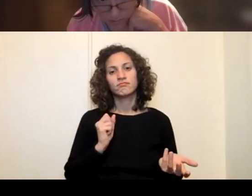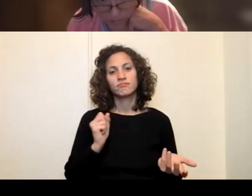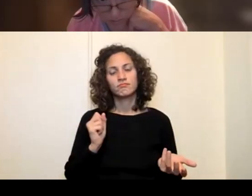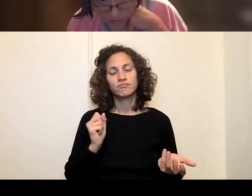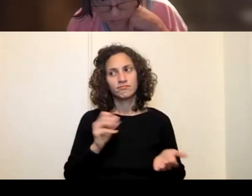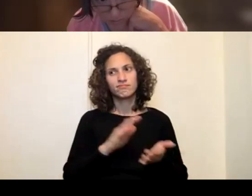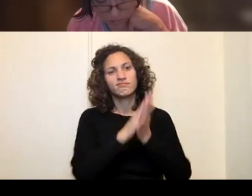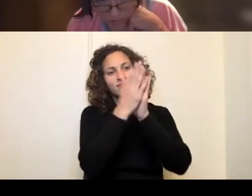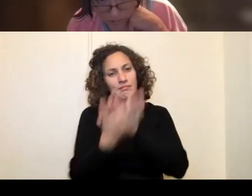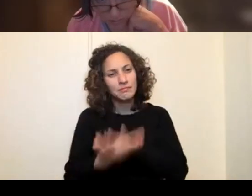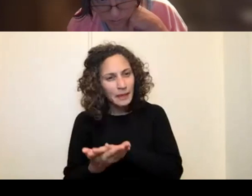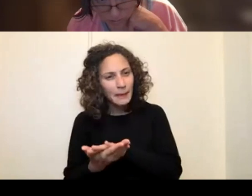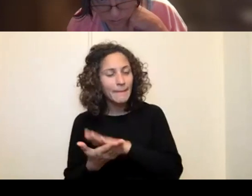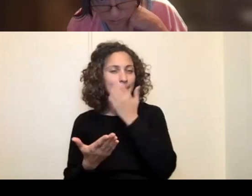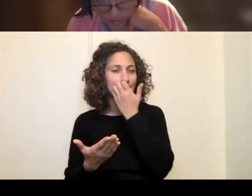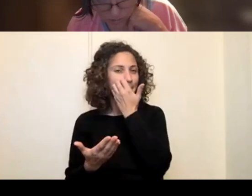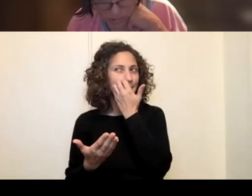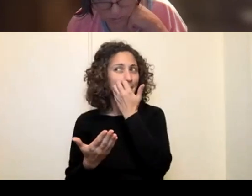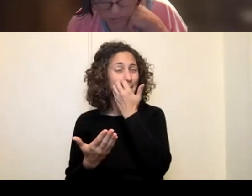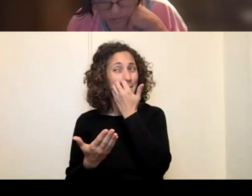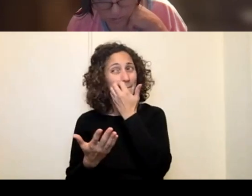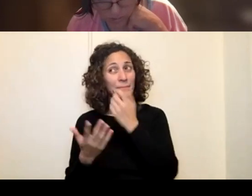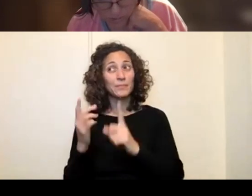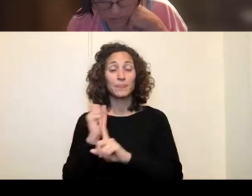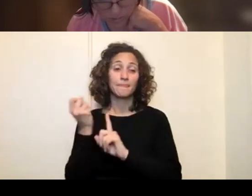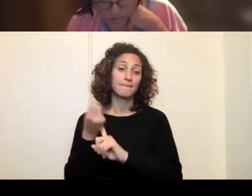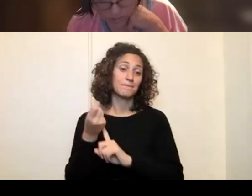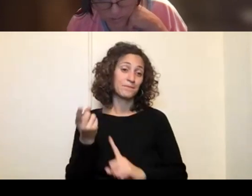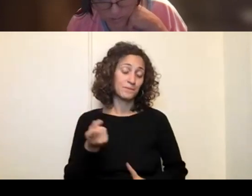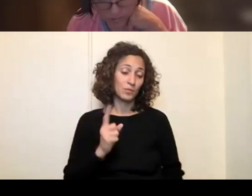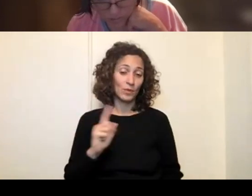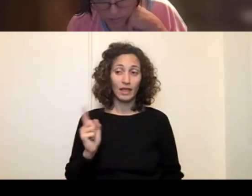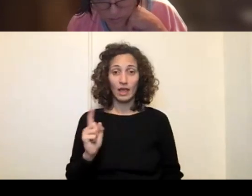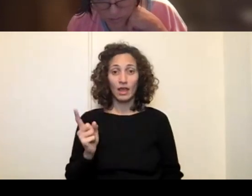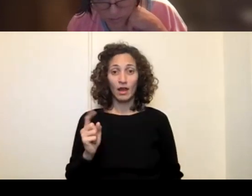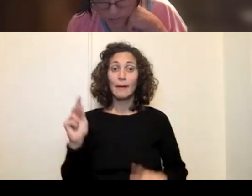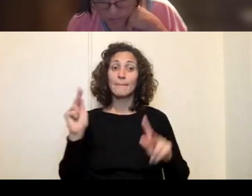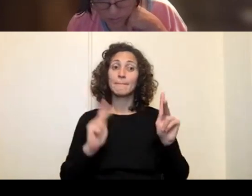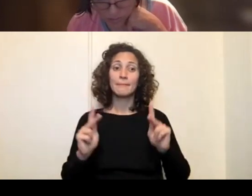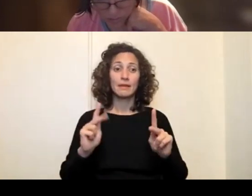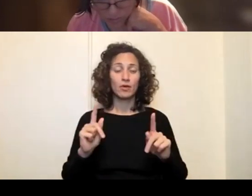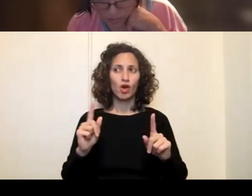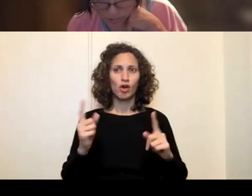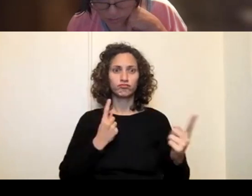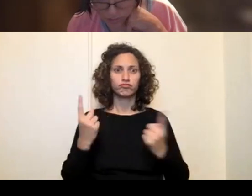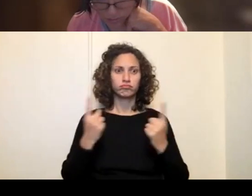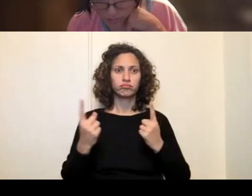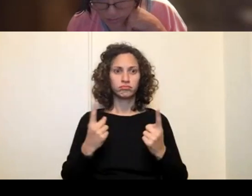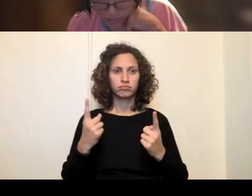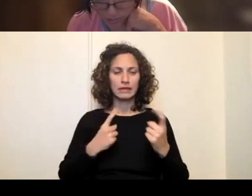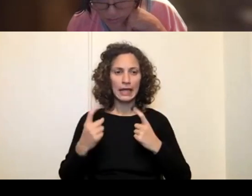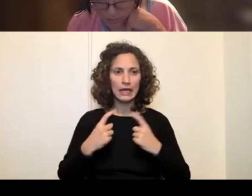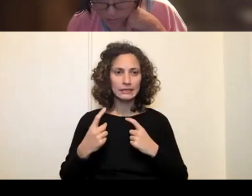developed into a scenario where people started asking me